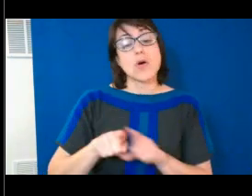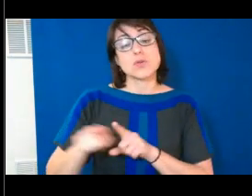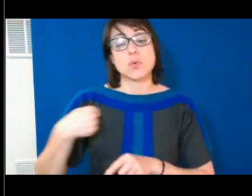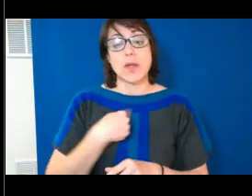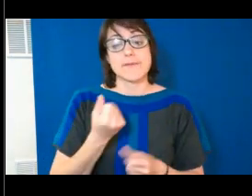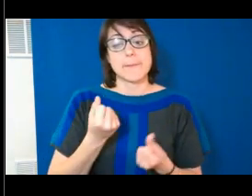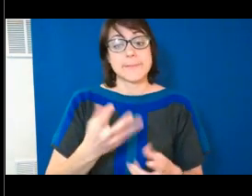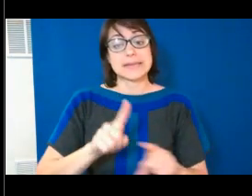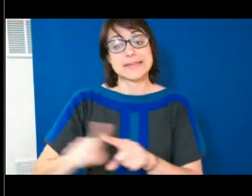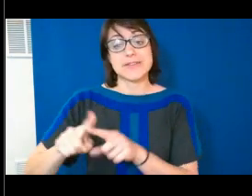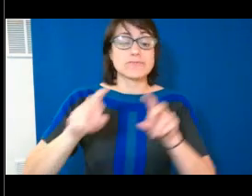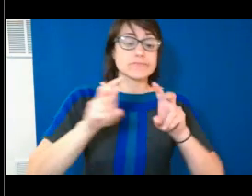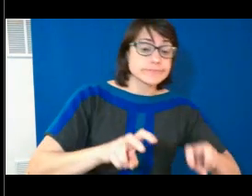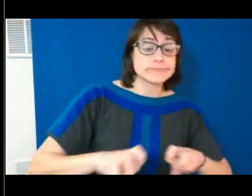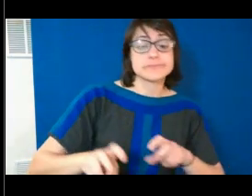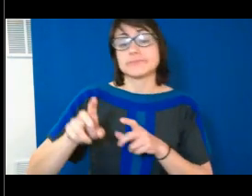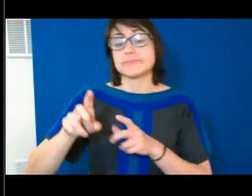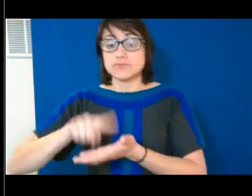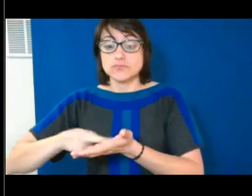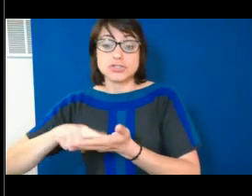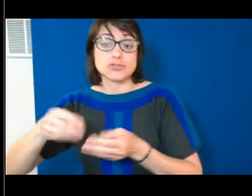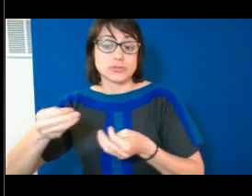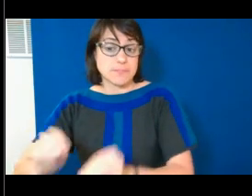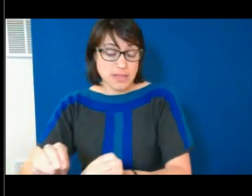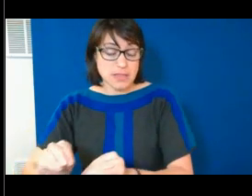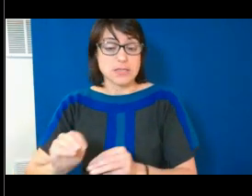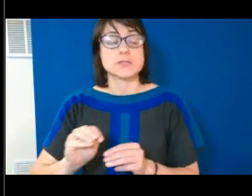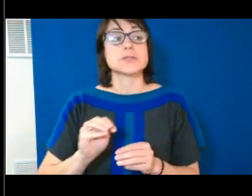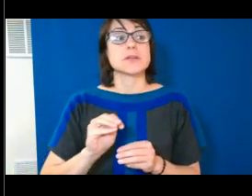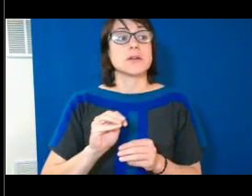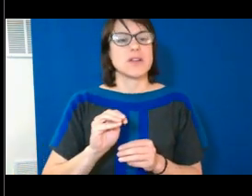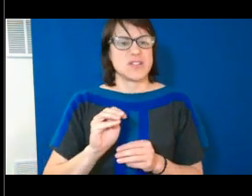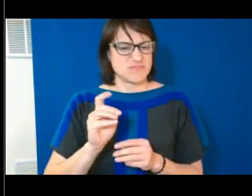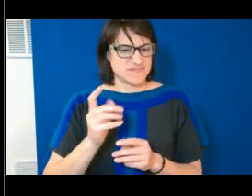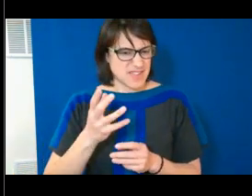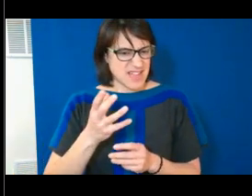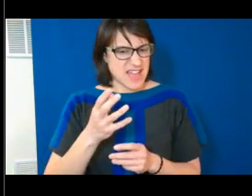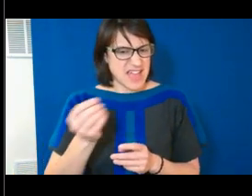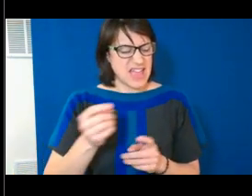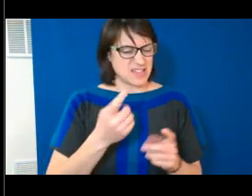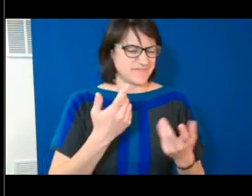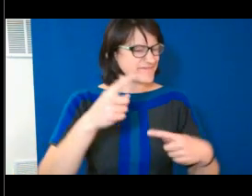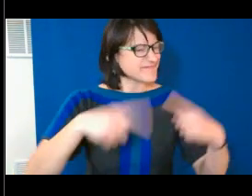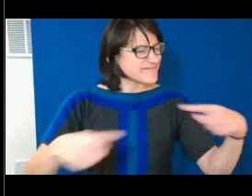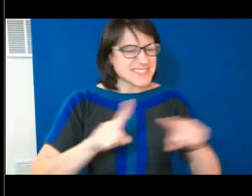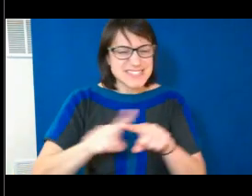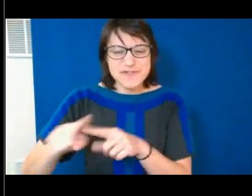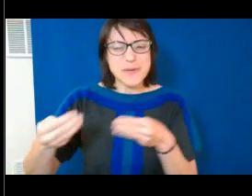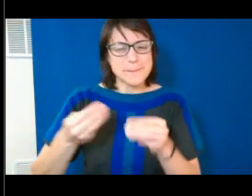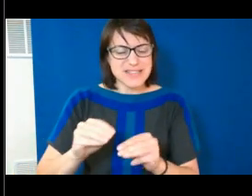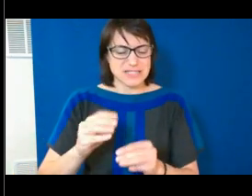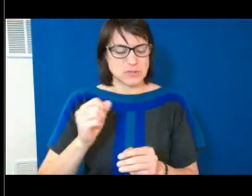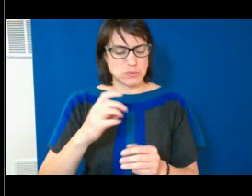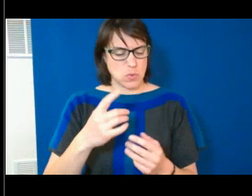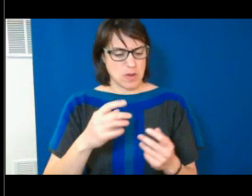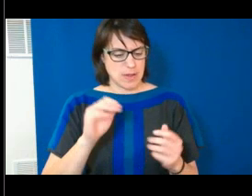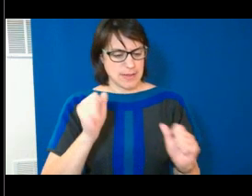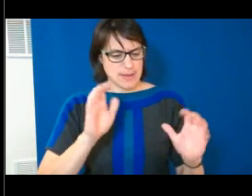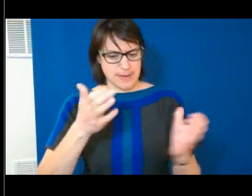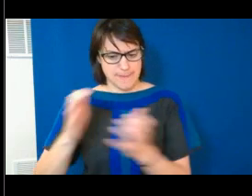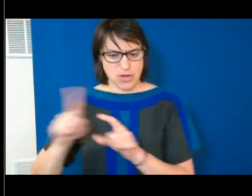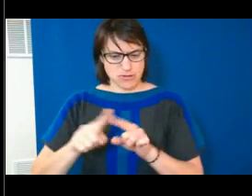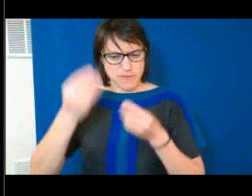data, and that really poses some real challenges in terms of comparing information and data. But the bottom line, I think you all know, we have a